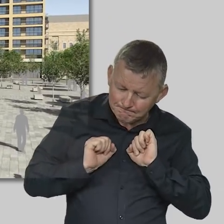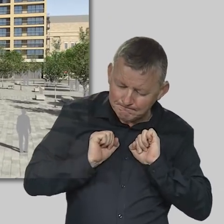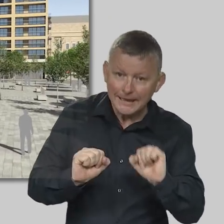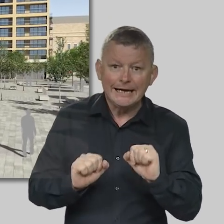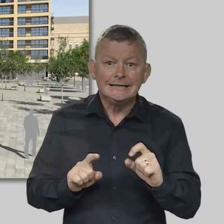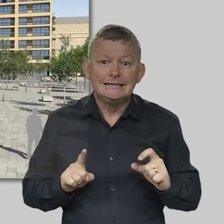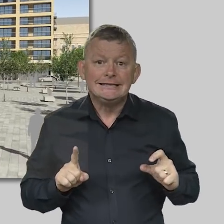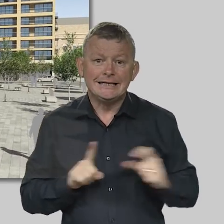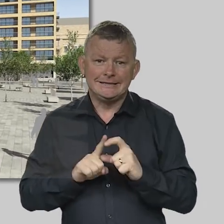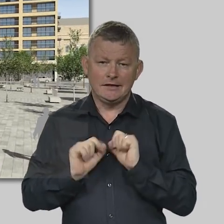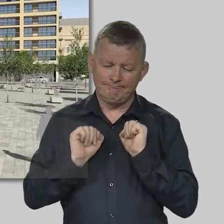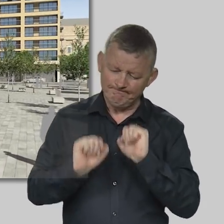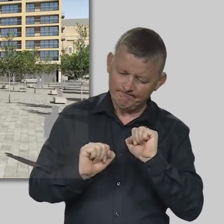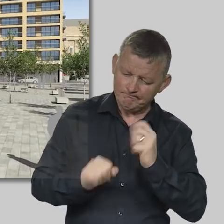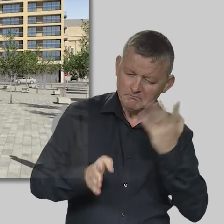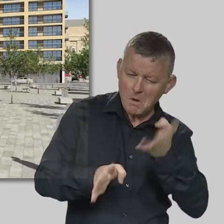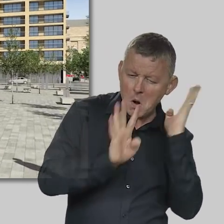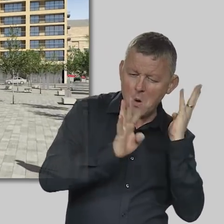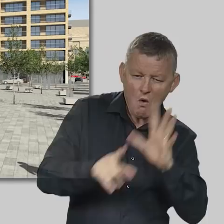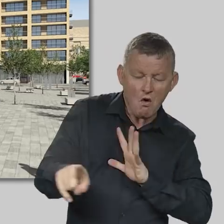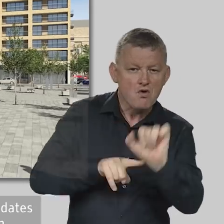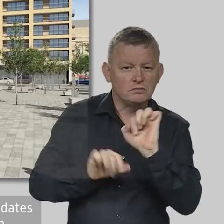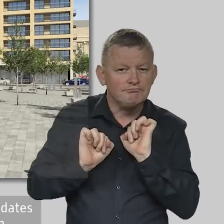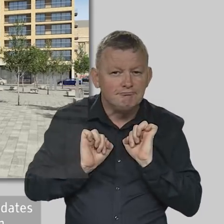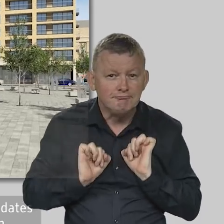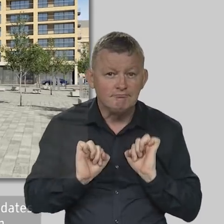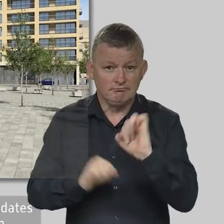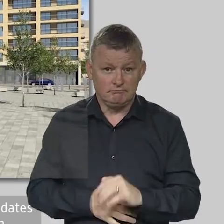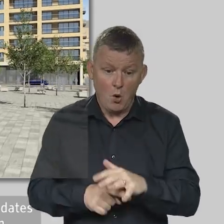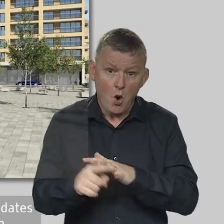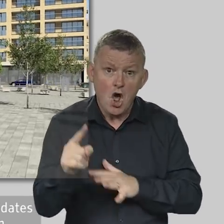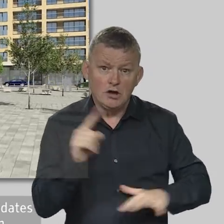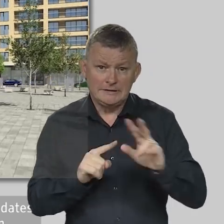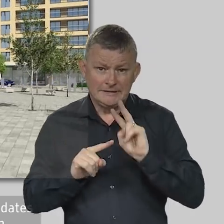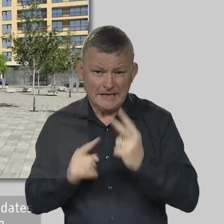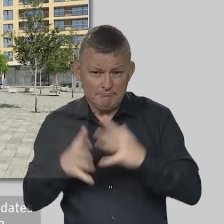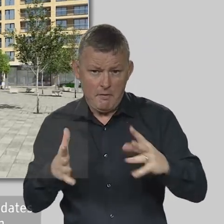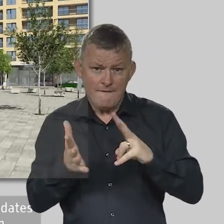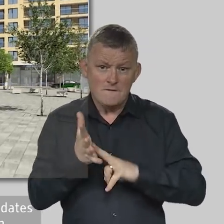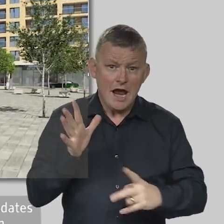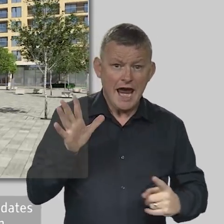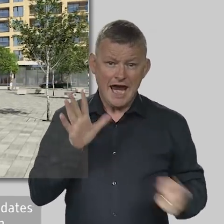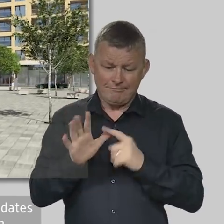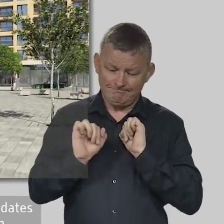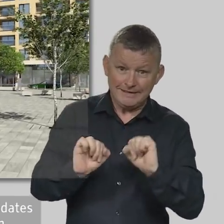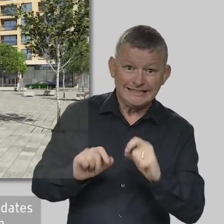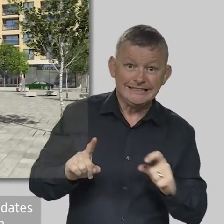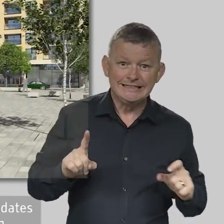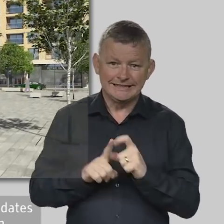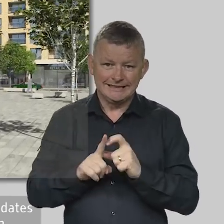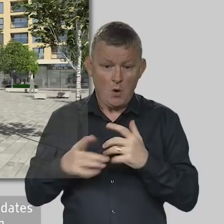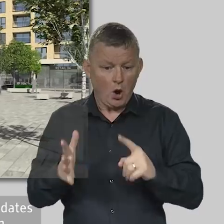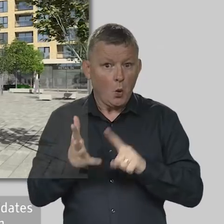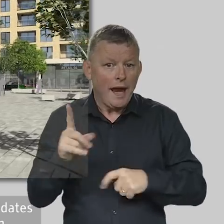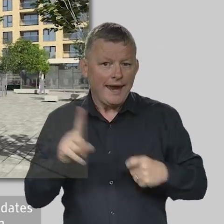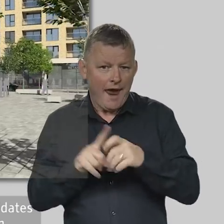heart of Dundee's thriving cultural scene. The location of what is the second ever V&A also consolidates Dundee's position as